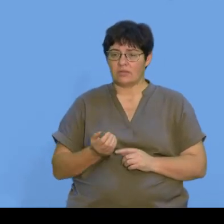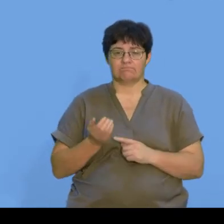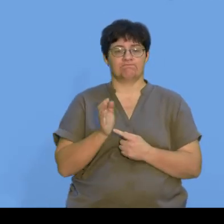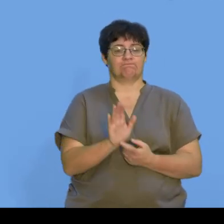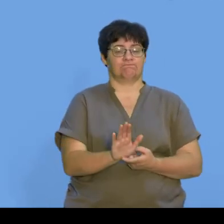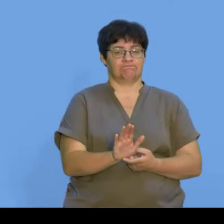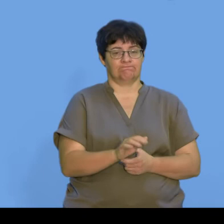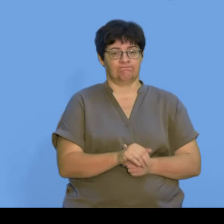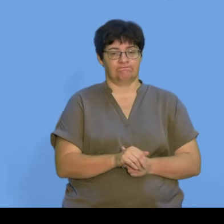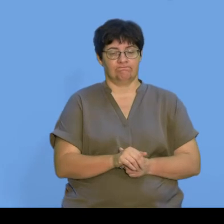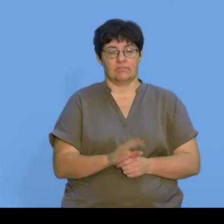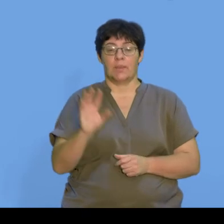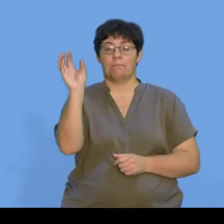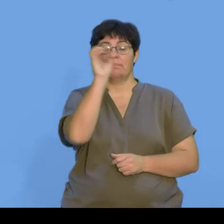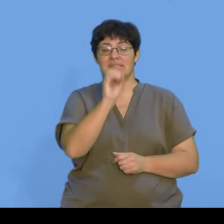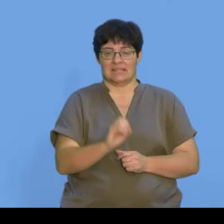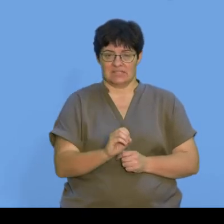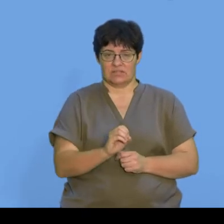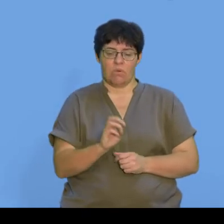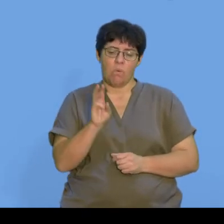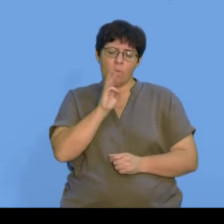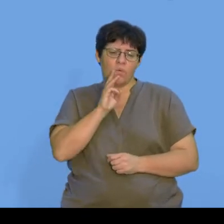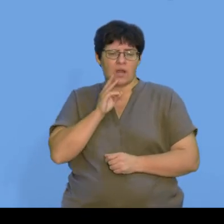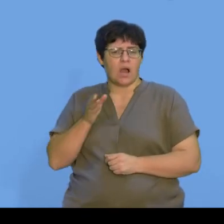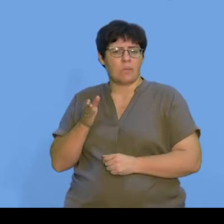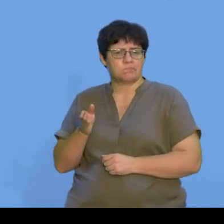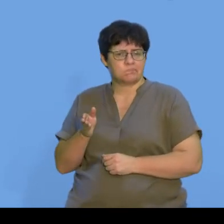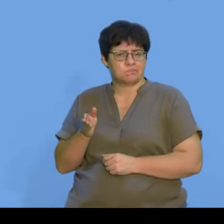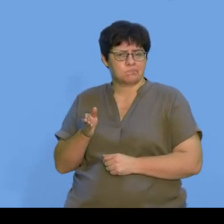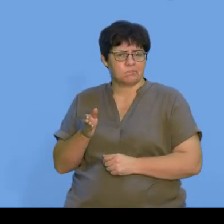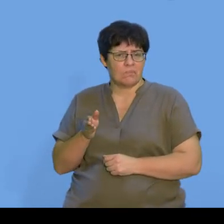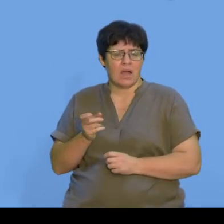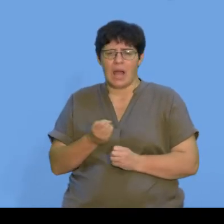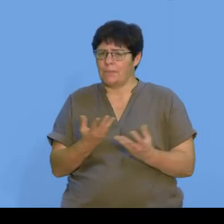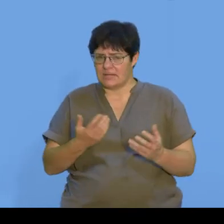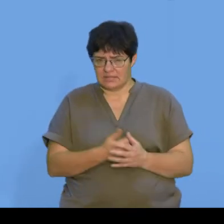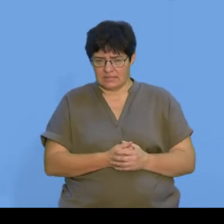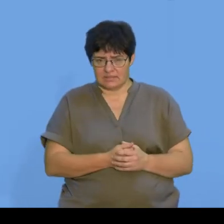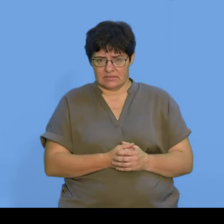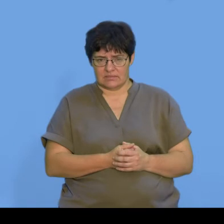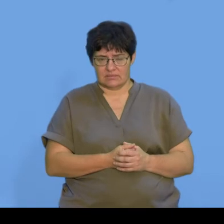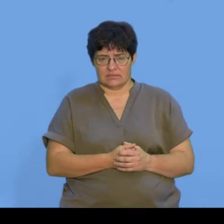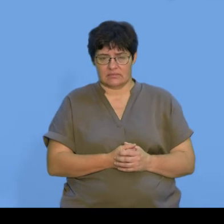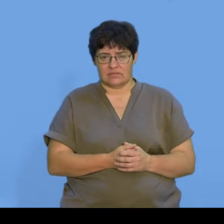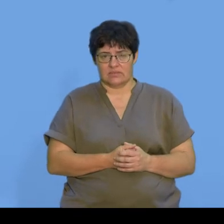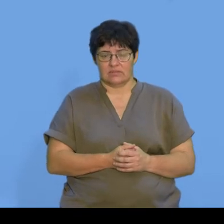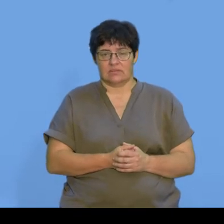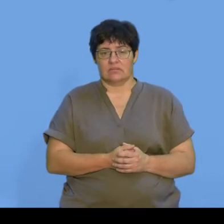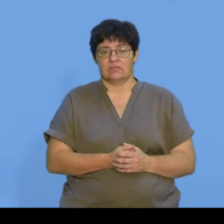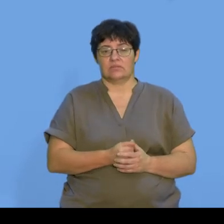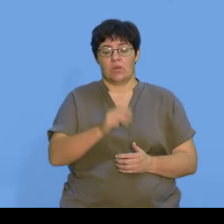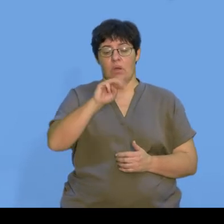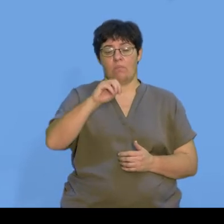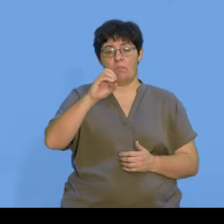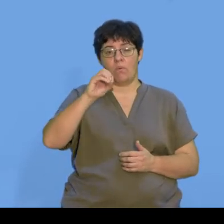the percentage, the water of crystallization, as a percentage of that. So the molar mass of